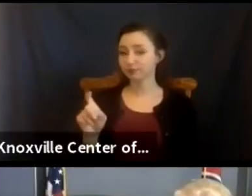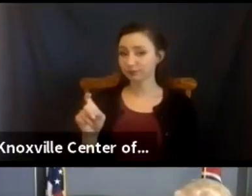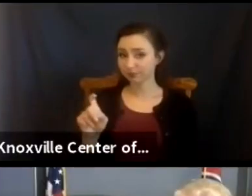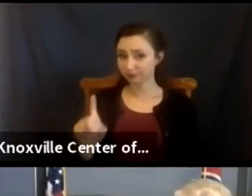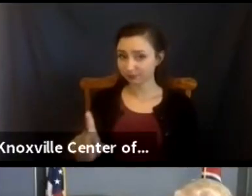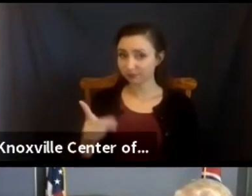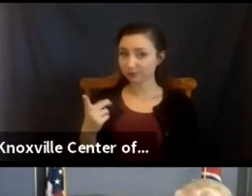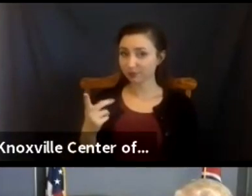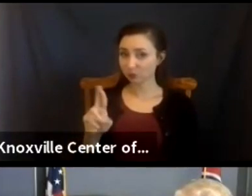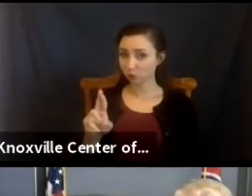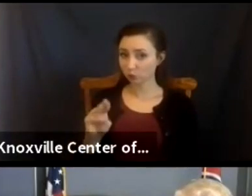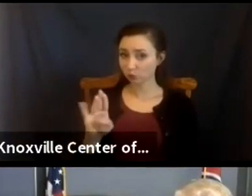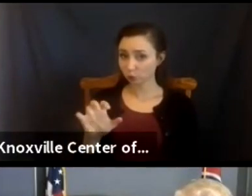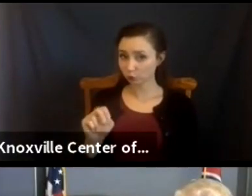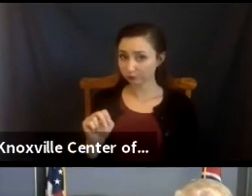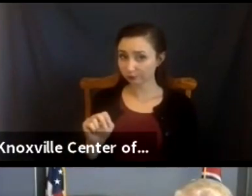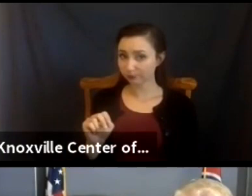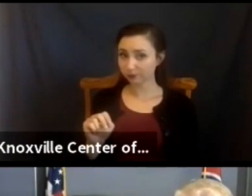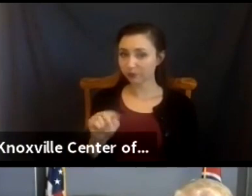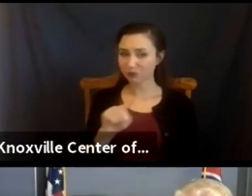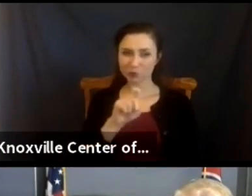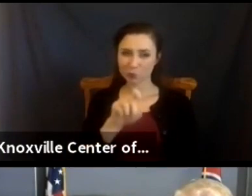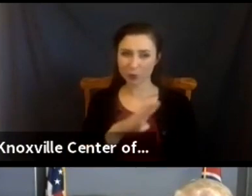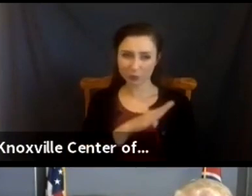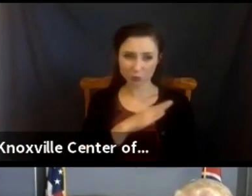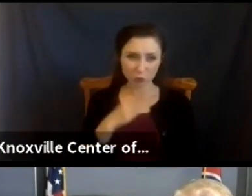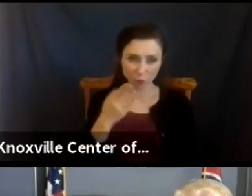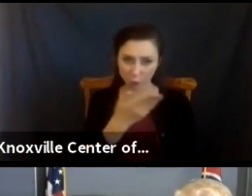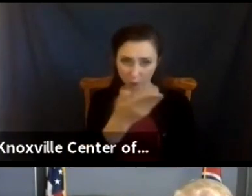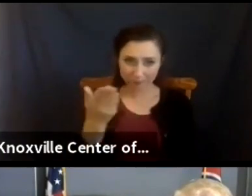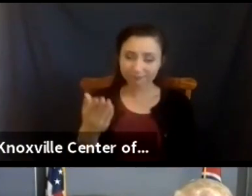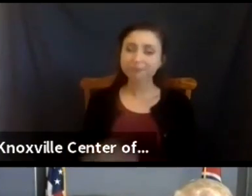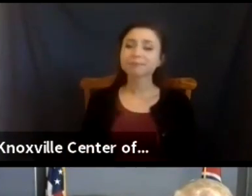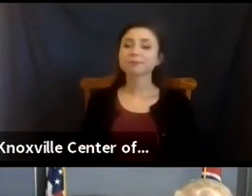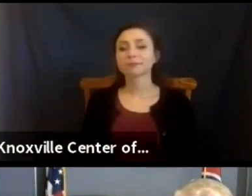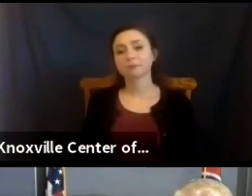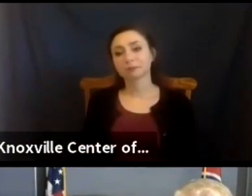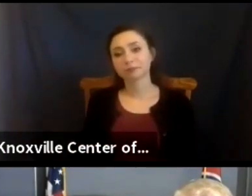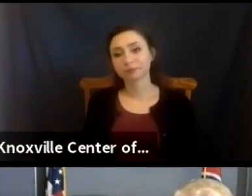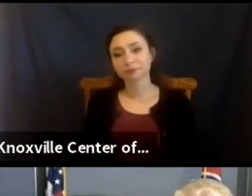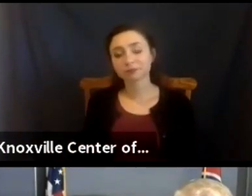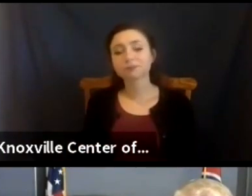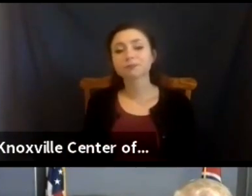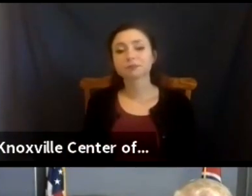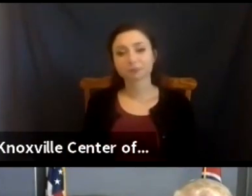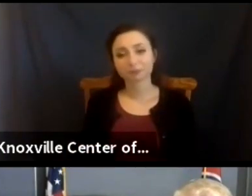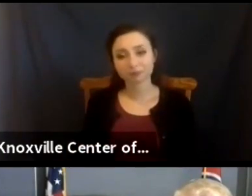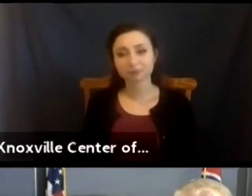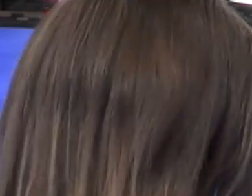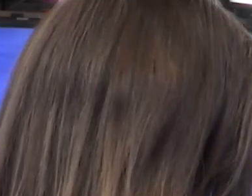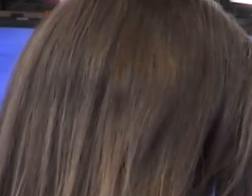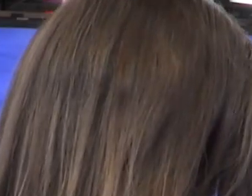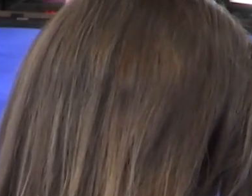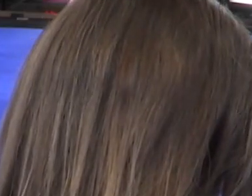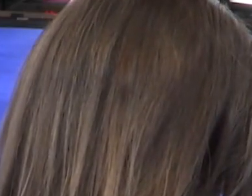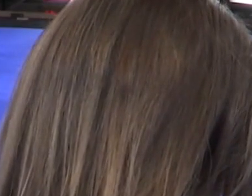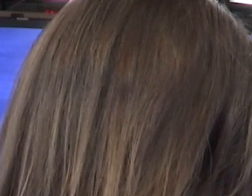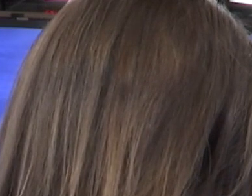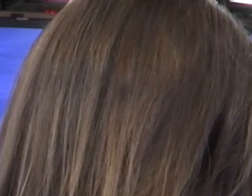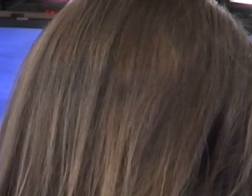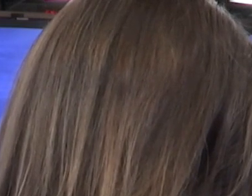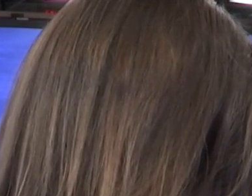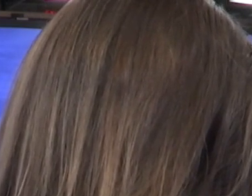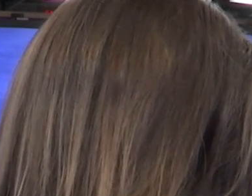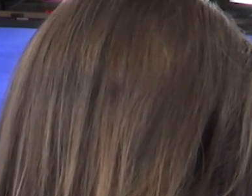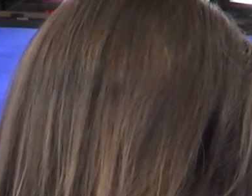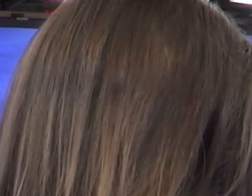judgment. We've seen the debate during Board of Health meetings between elected leaders and appointed medical professionals. Things that you could do in good